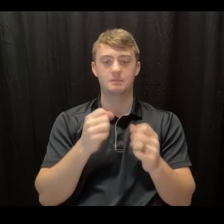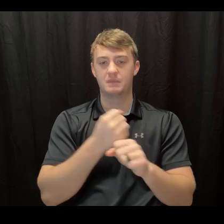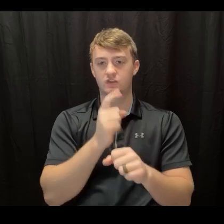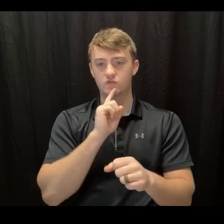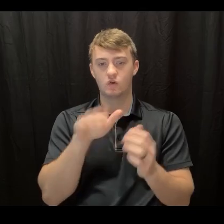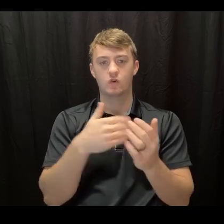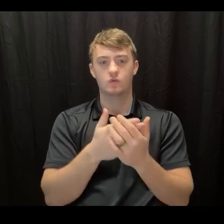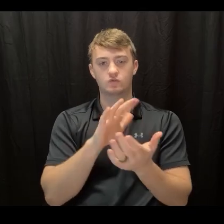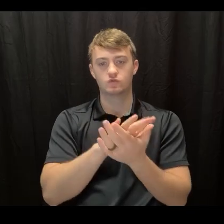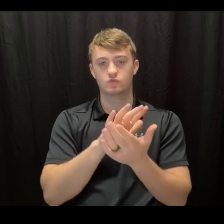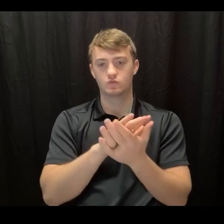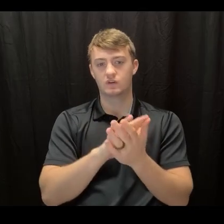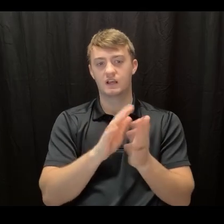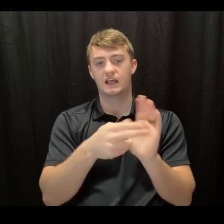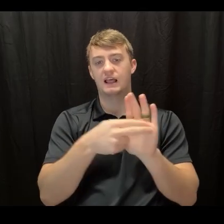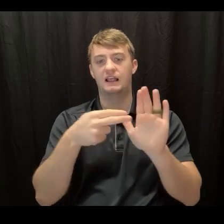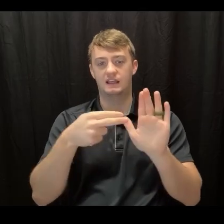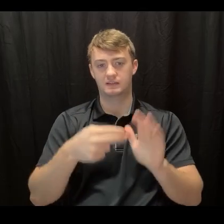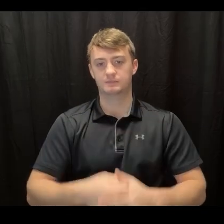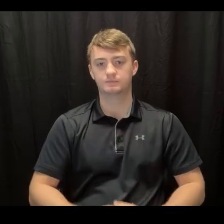the schools are highlighted.